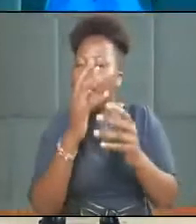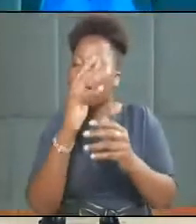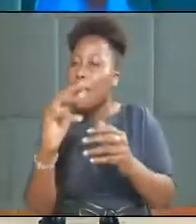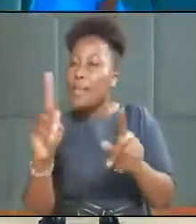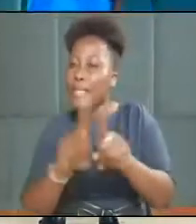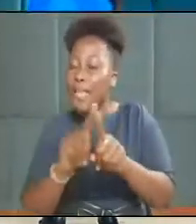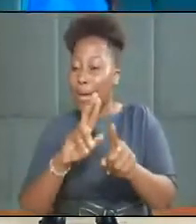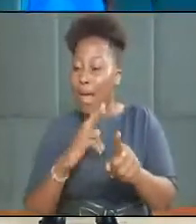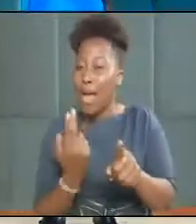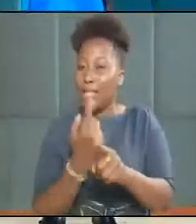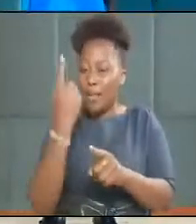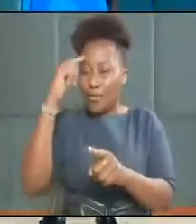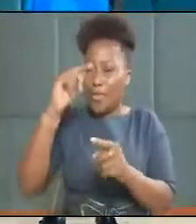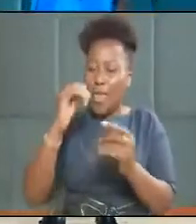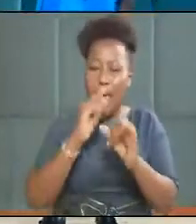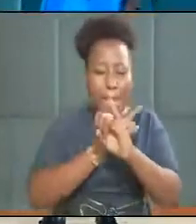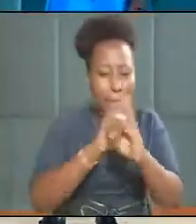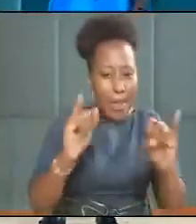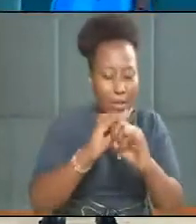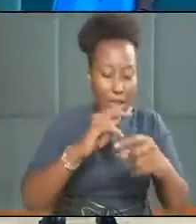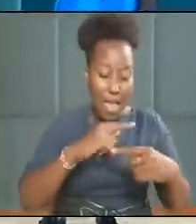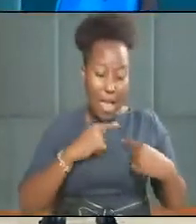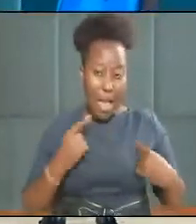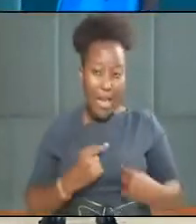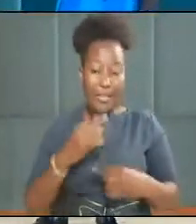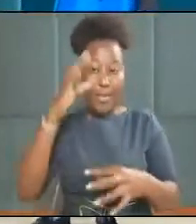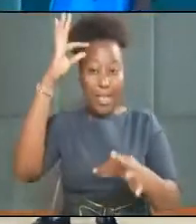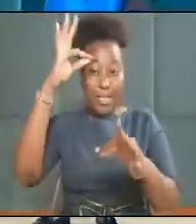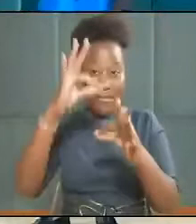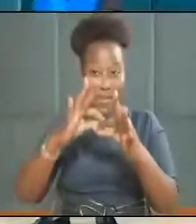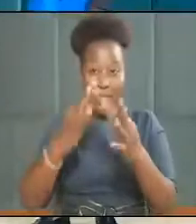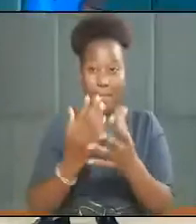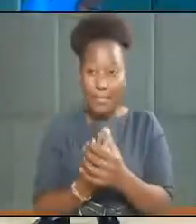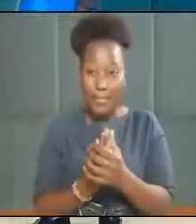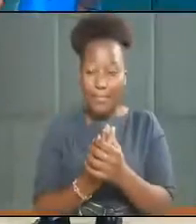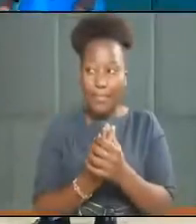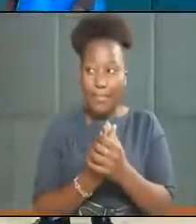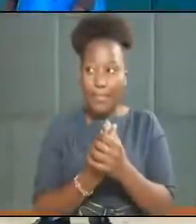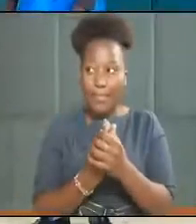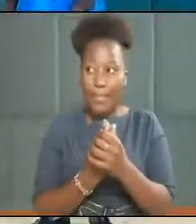and us, for he purified their hearts by faith.